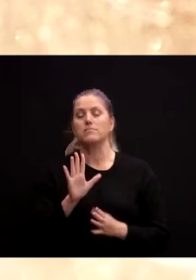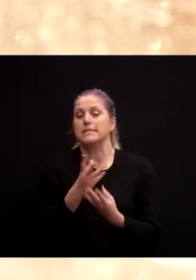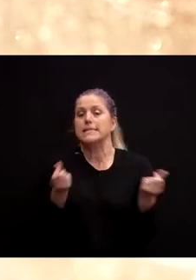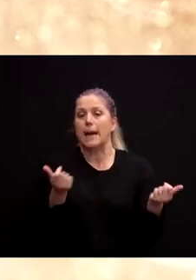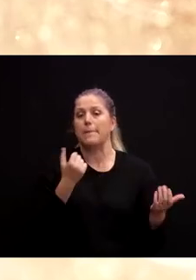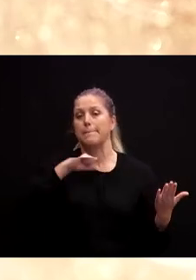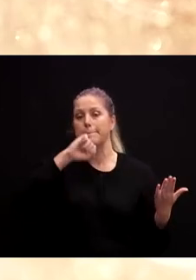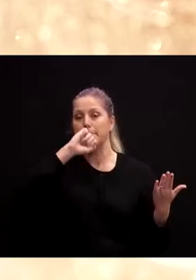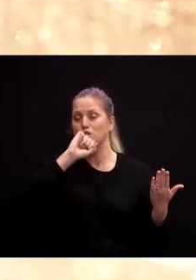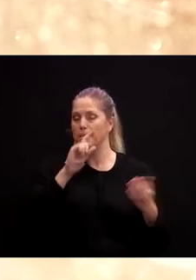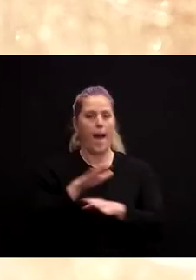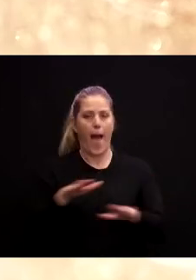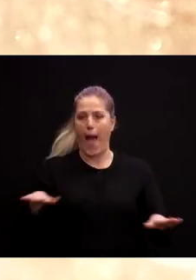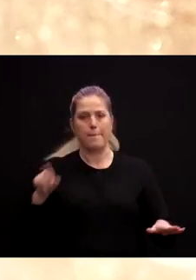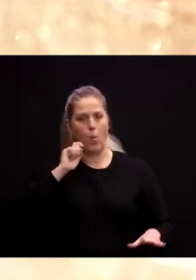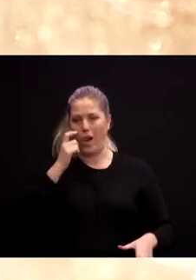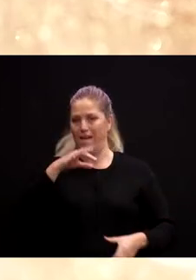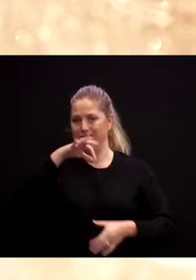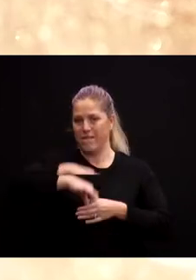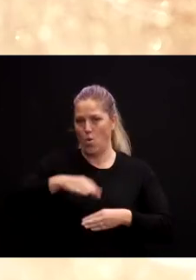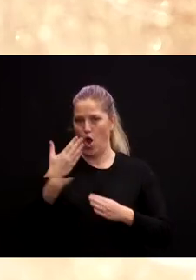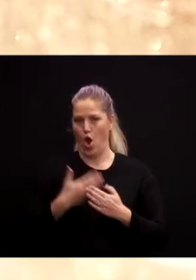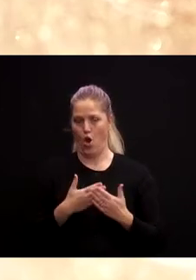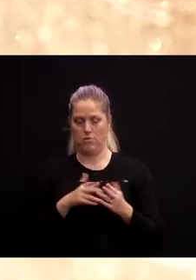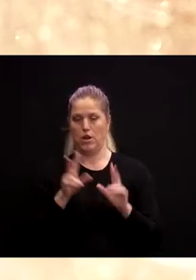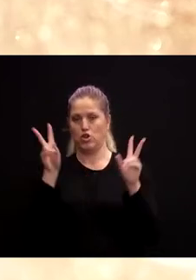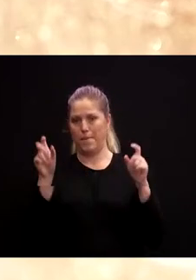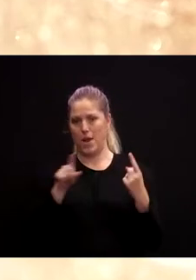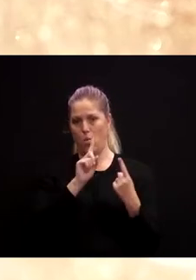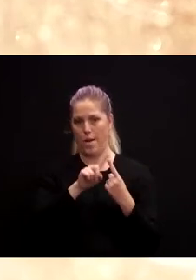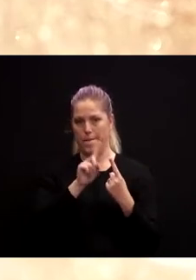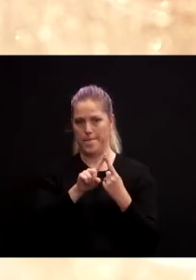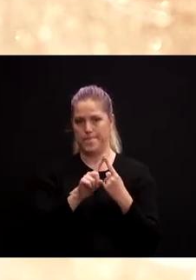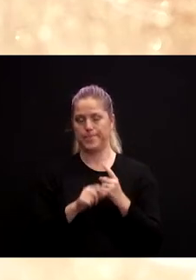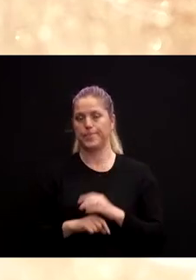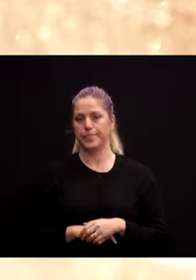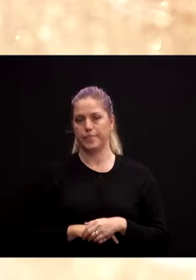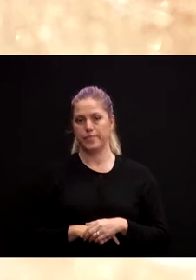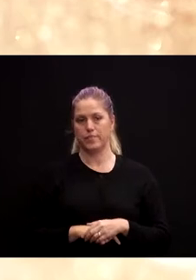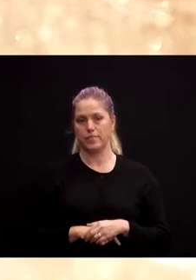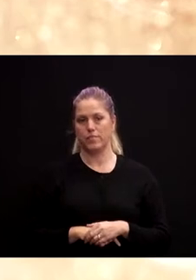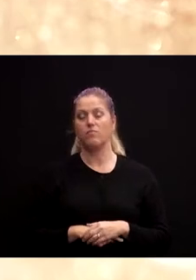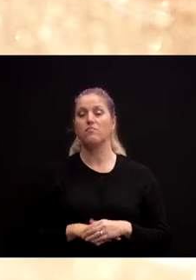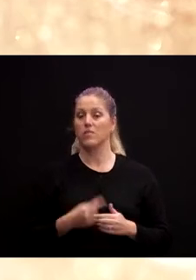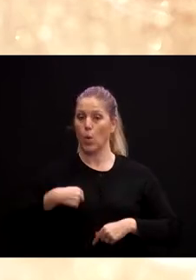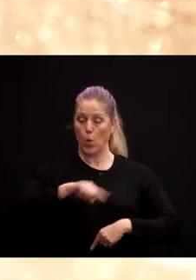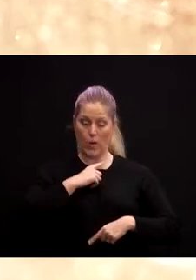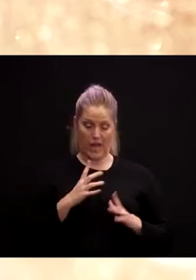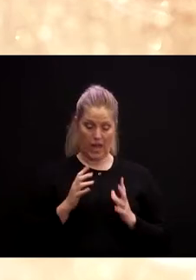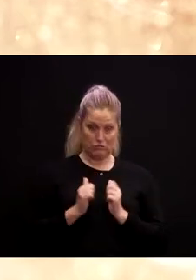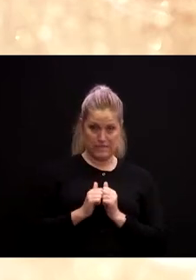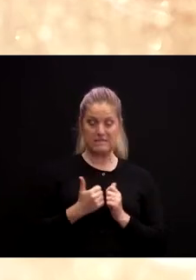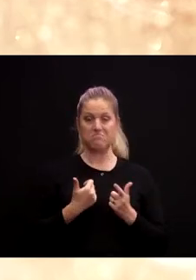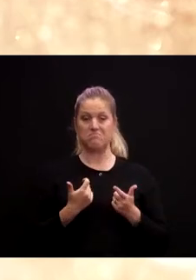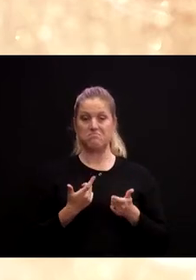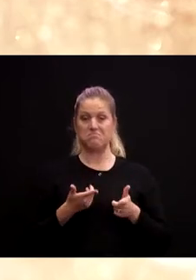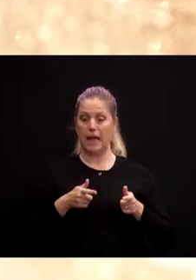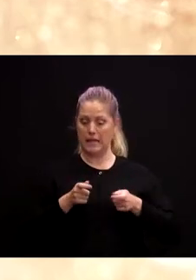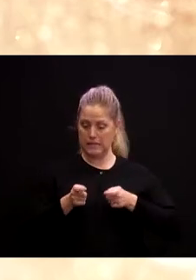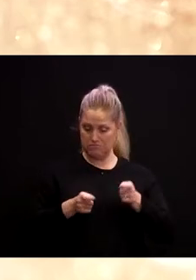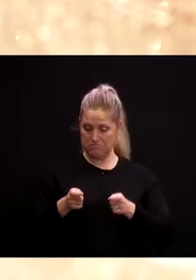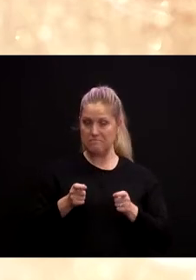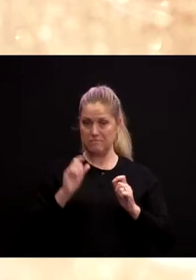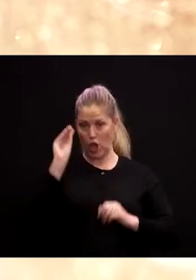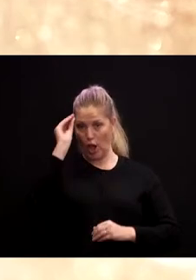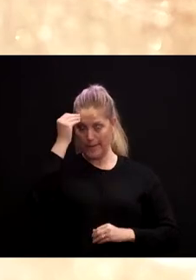The canonical committee agrees with that, and so does the steering committee. In terms of members from